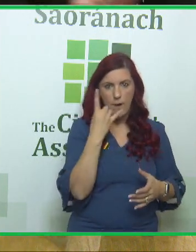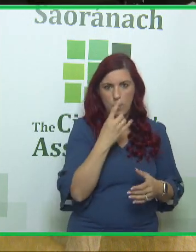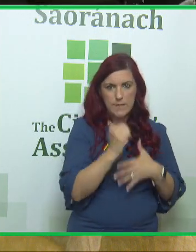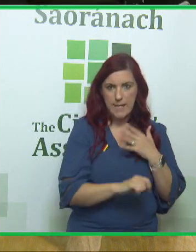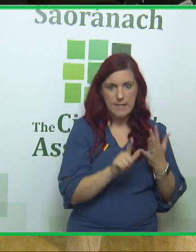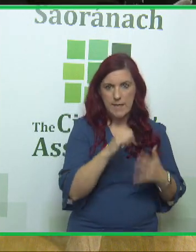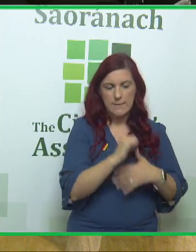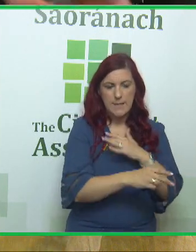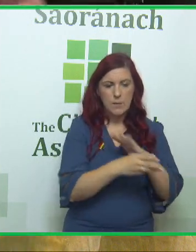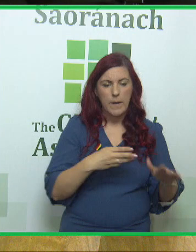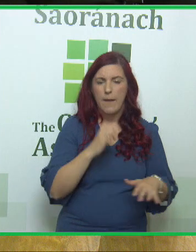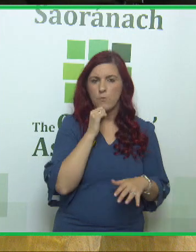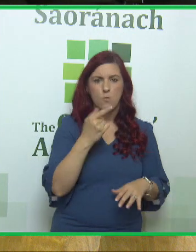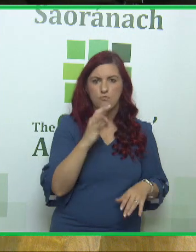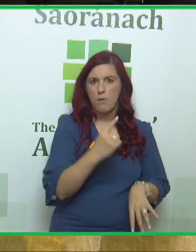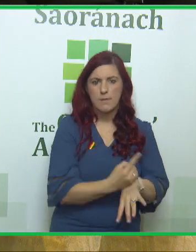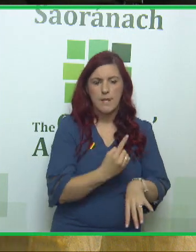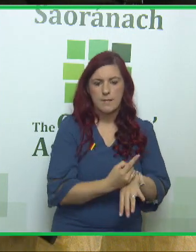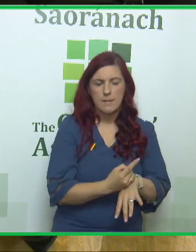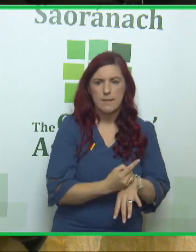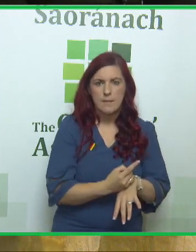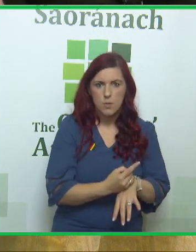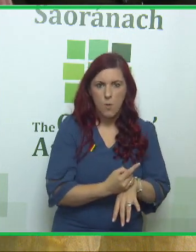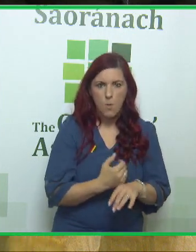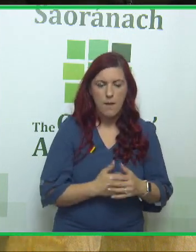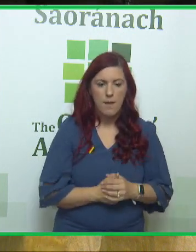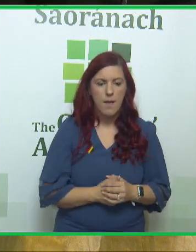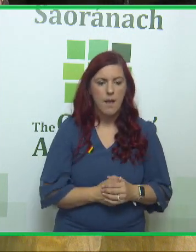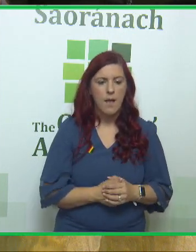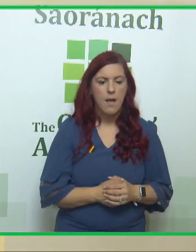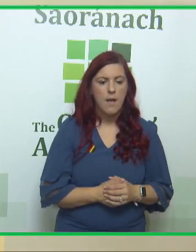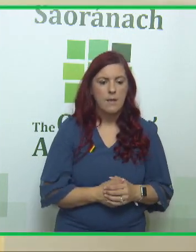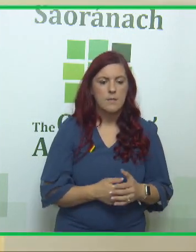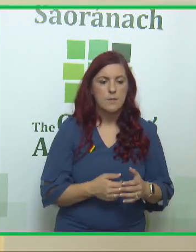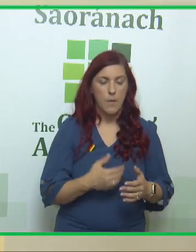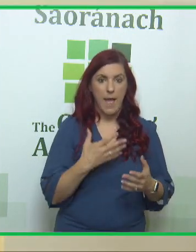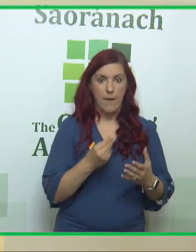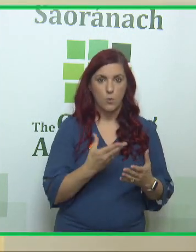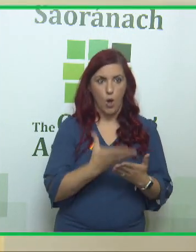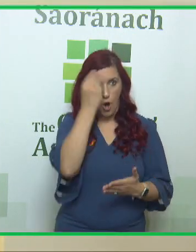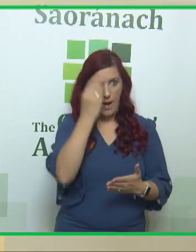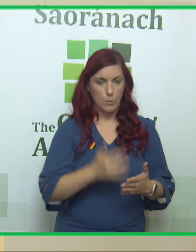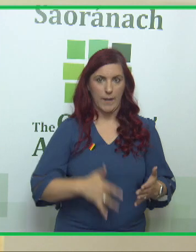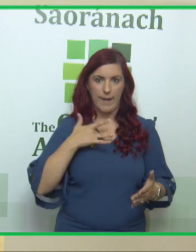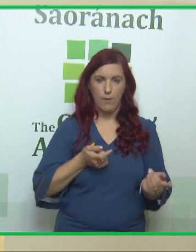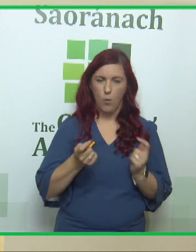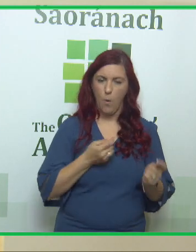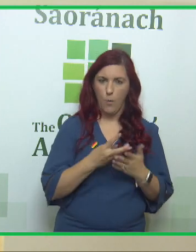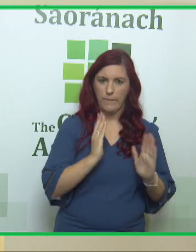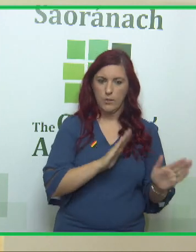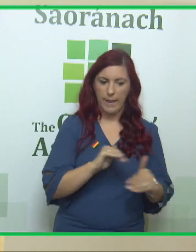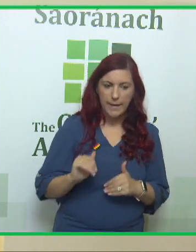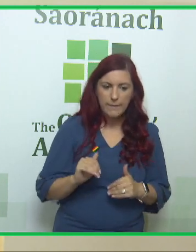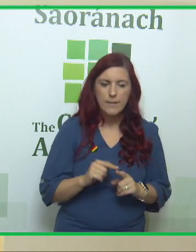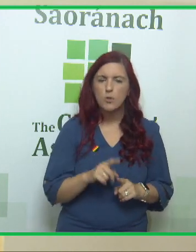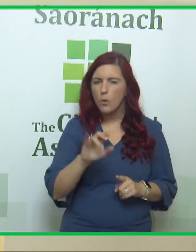it's a drug-free environment. So people have to learn. But then when they leave, they have leave. to learn. That's right. They have to learn to give again. And Jo-Hanna, can I just bring you in on that, because